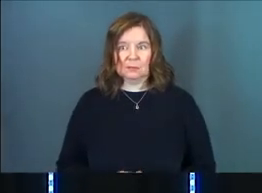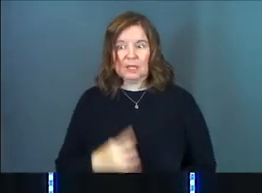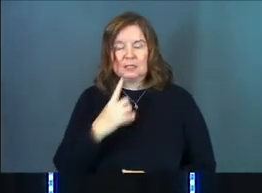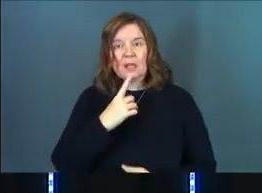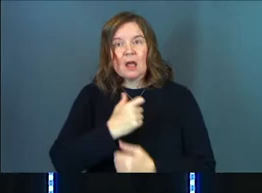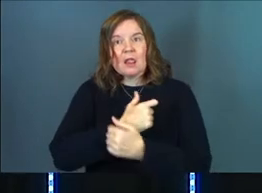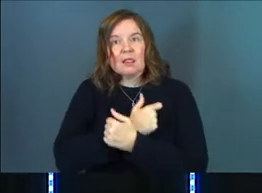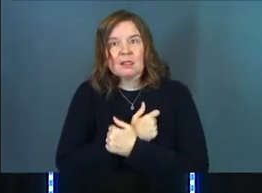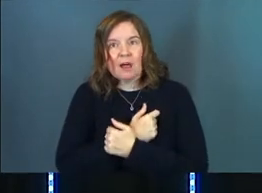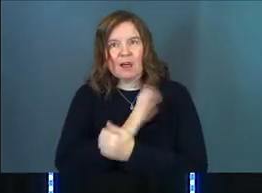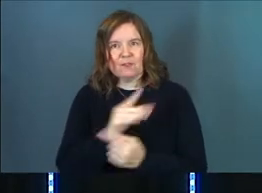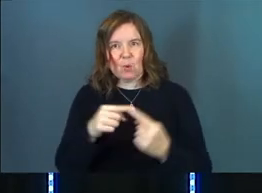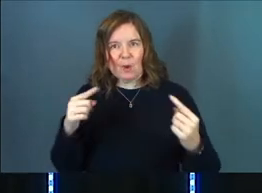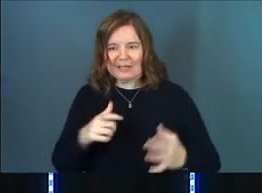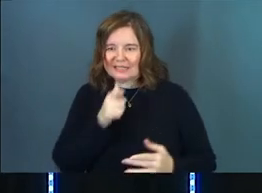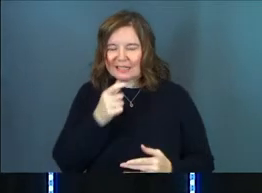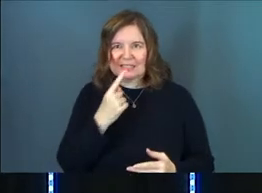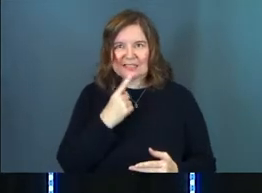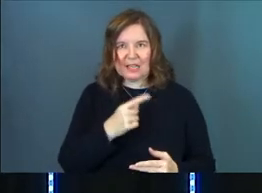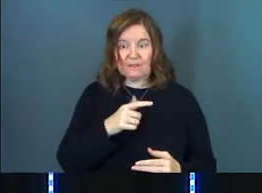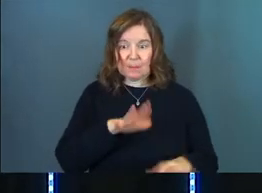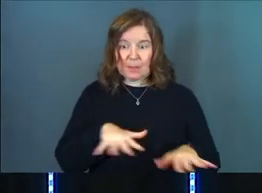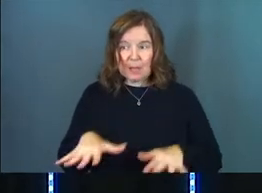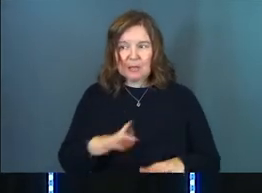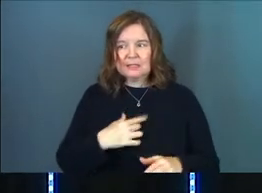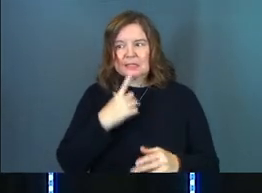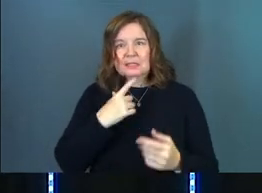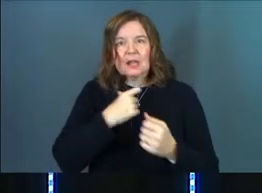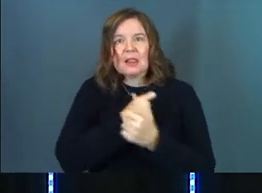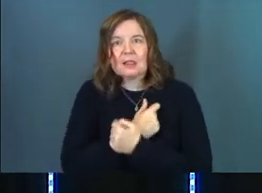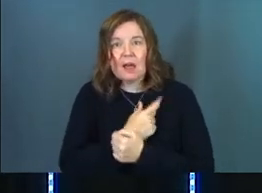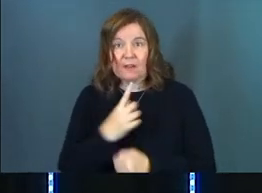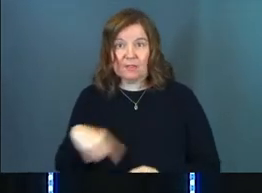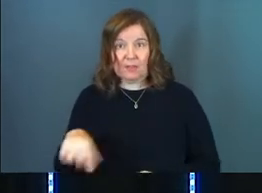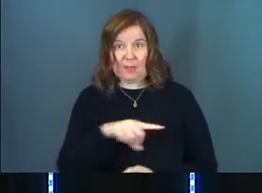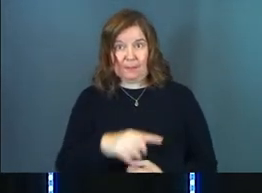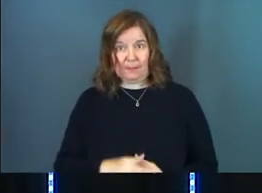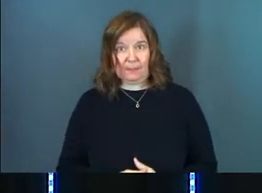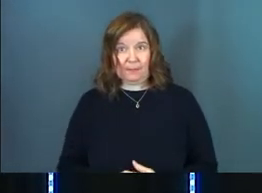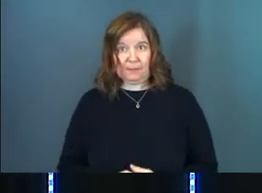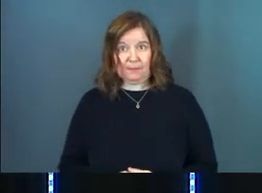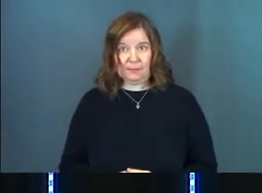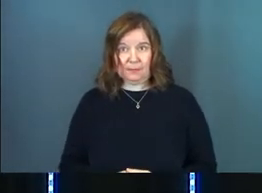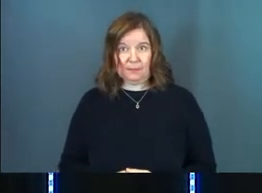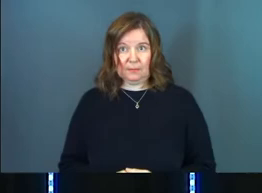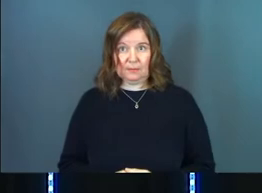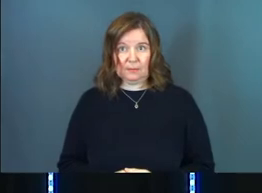And he says, love your enemies. He doesn't say be passive about it. He says, love them.